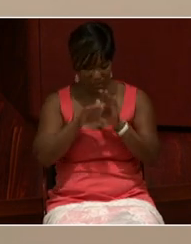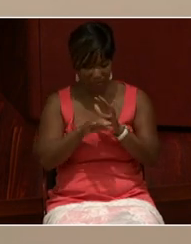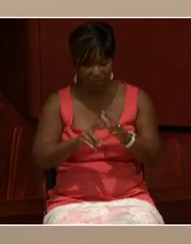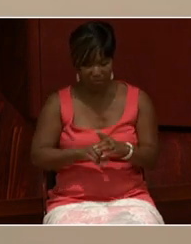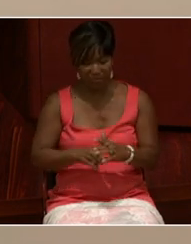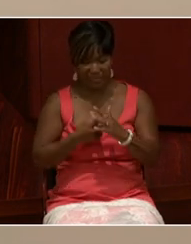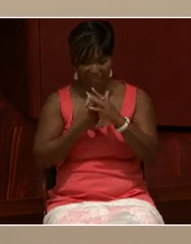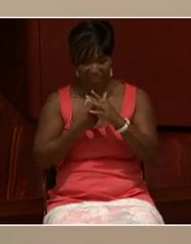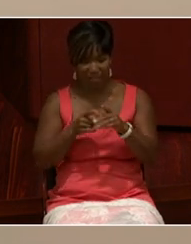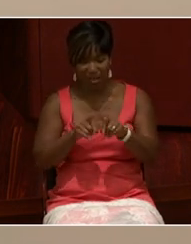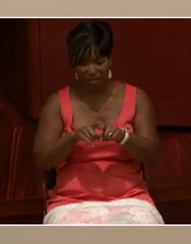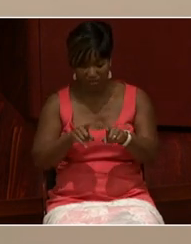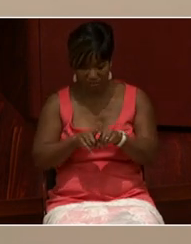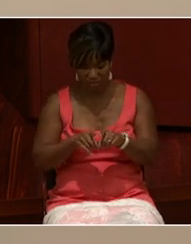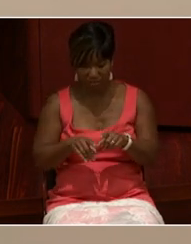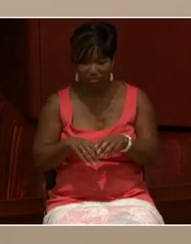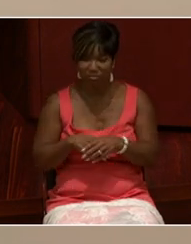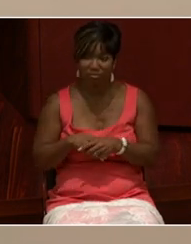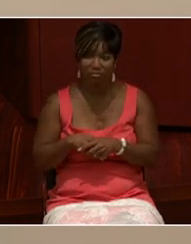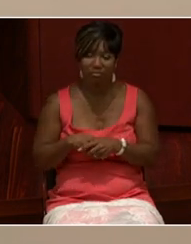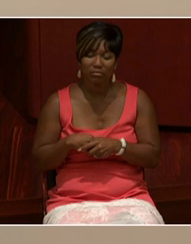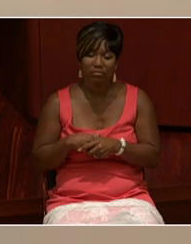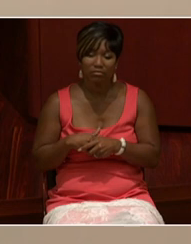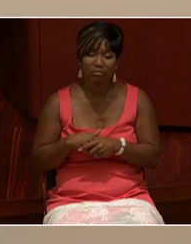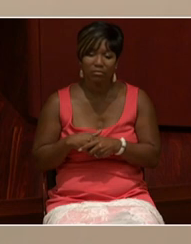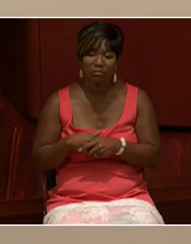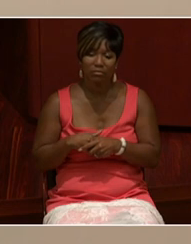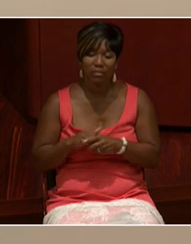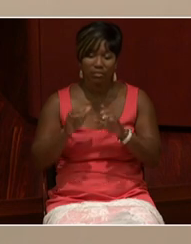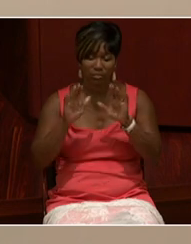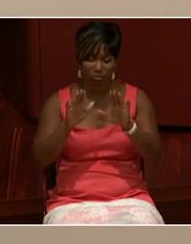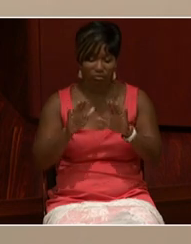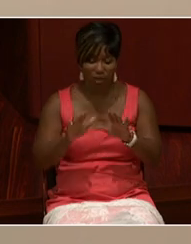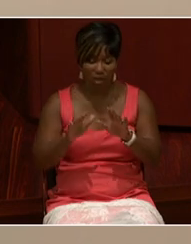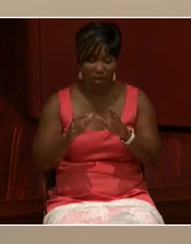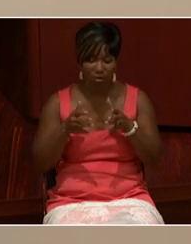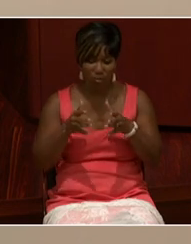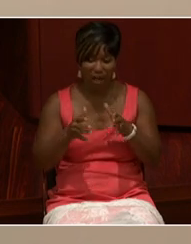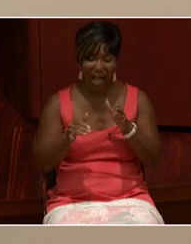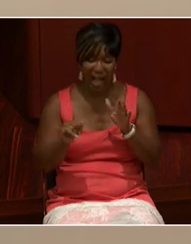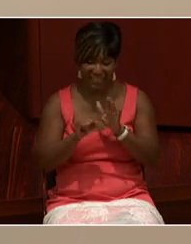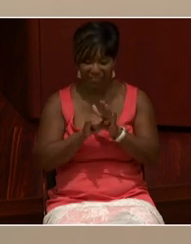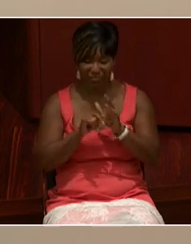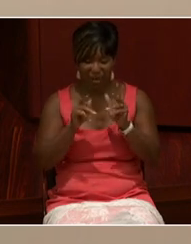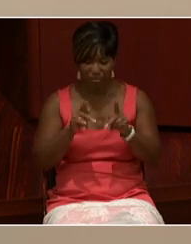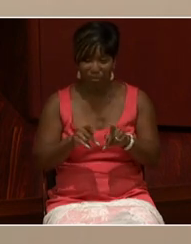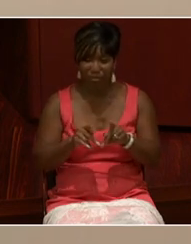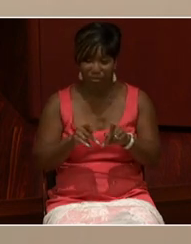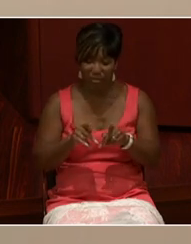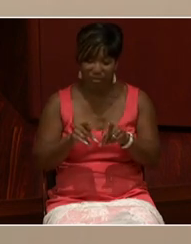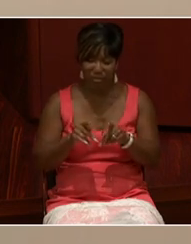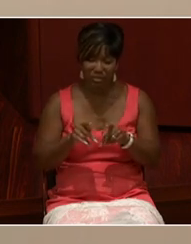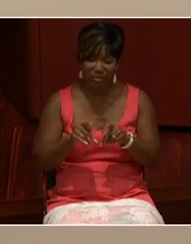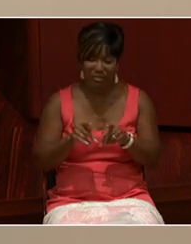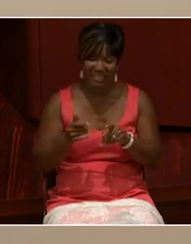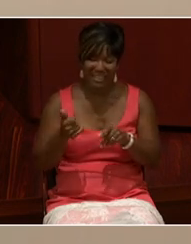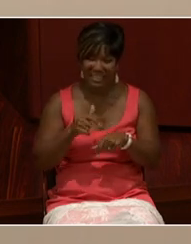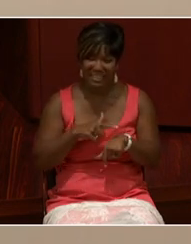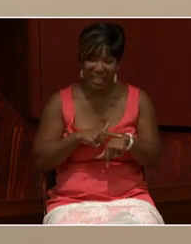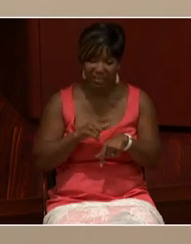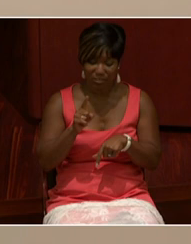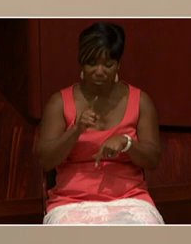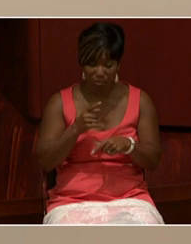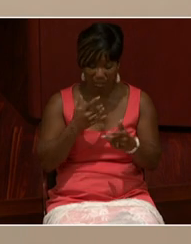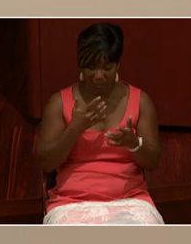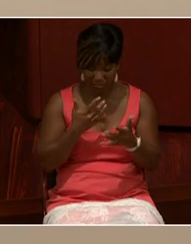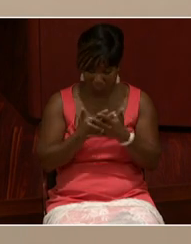as for McNeil Island. It's just a great way to identify who a person was. Anytime someone's in prison, you